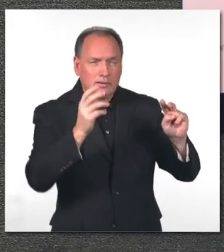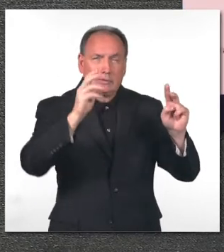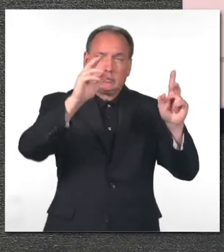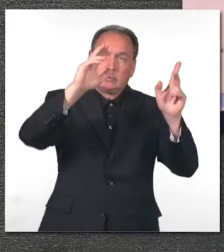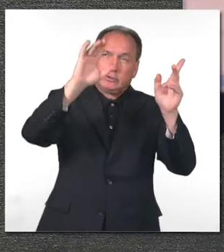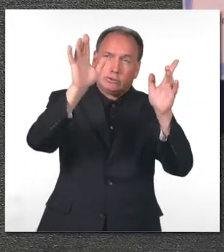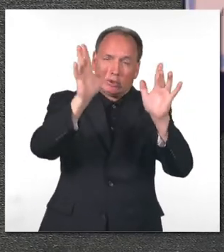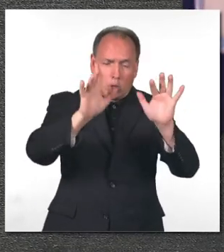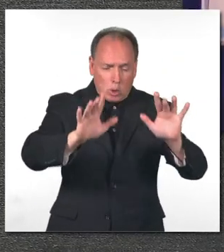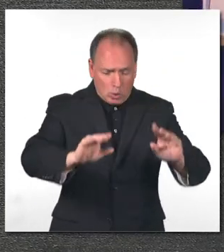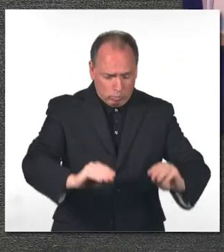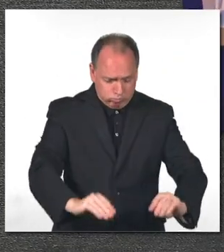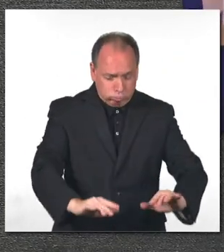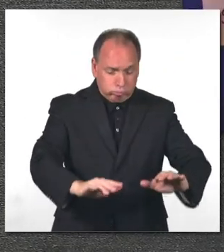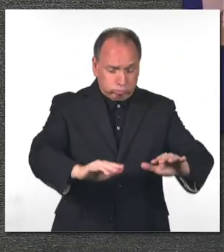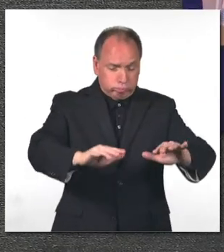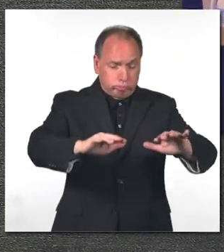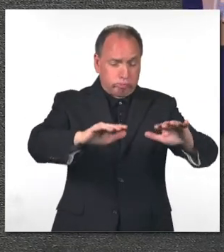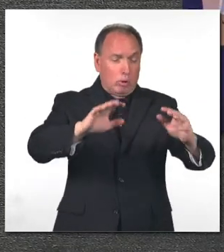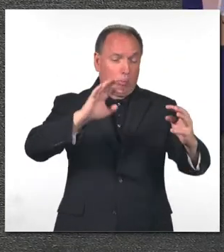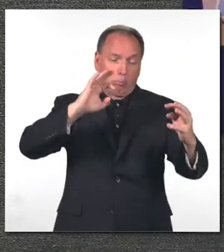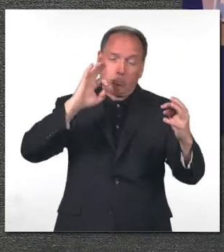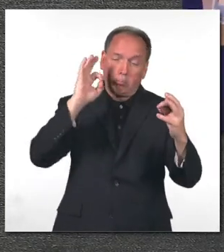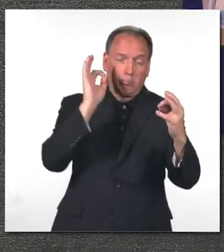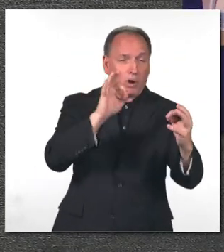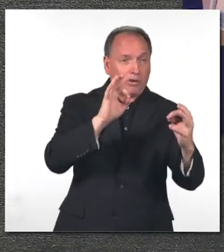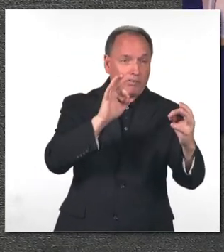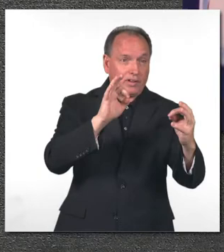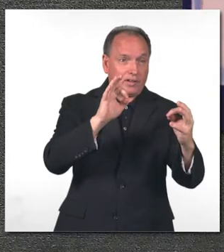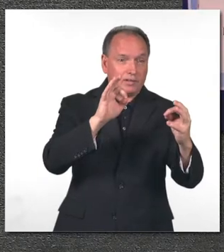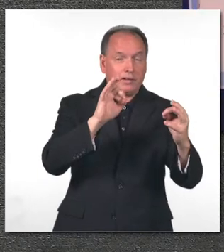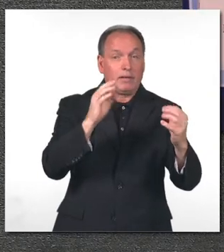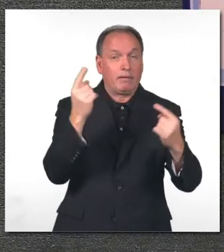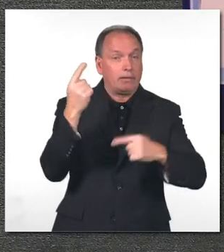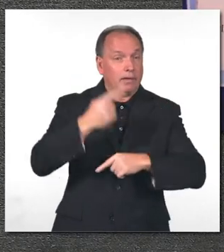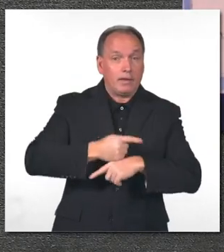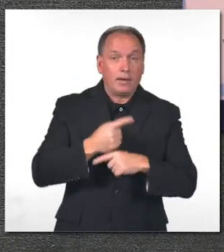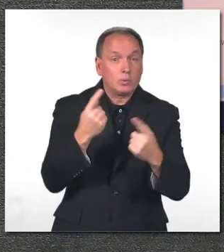It was the perfect sledding day.